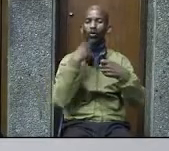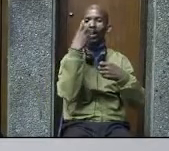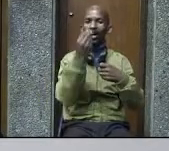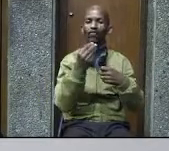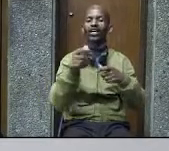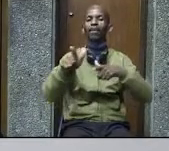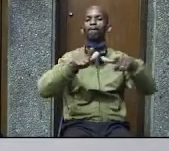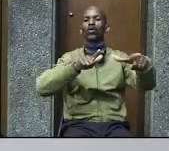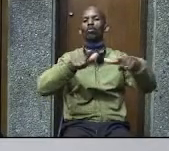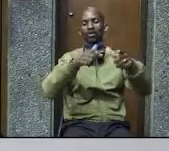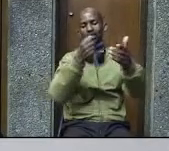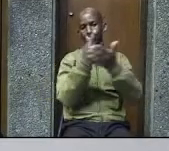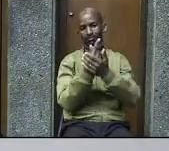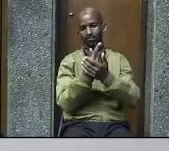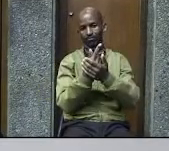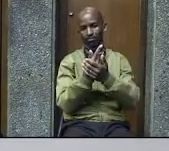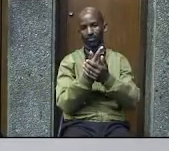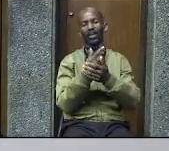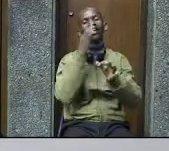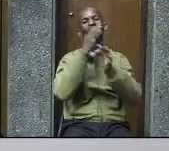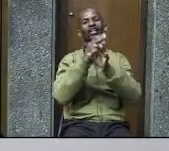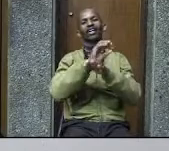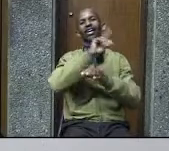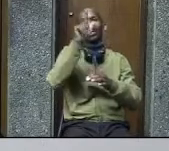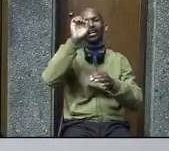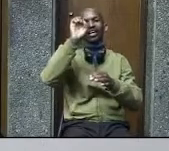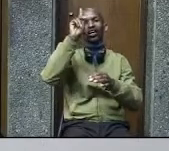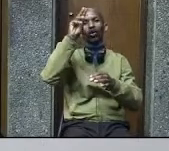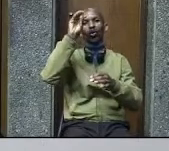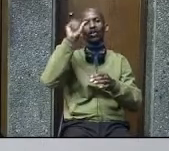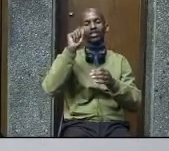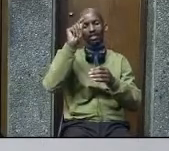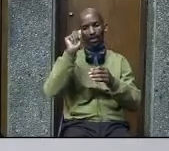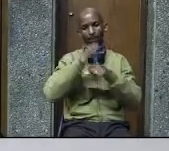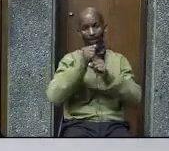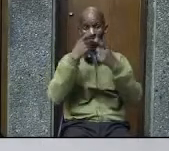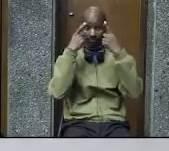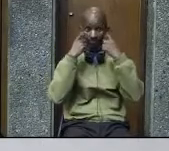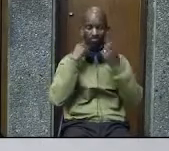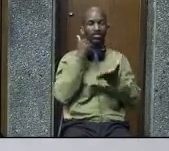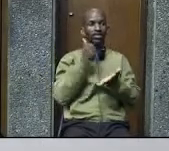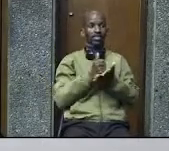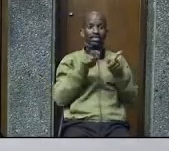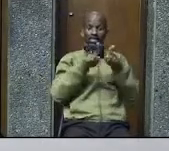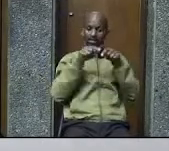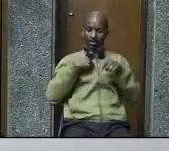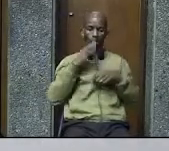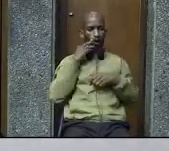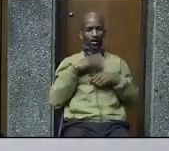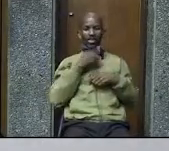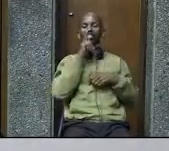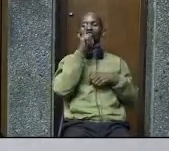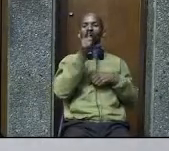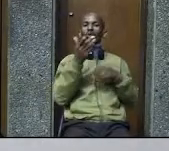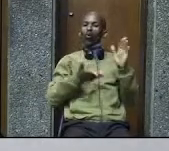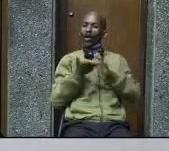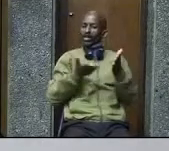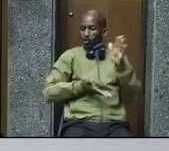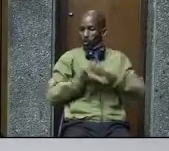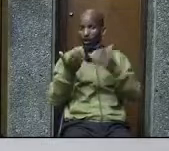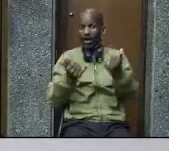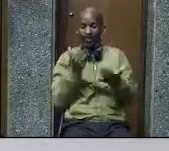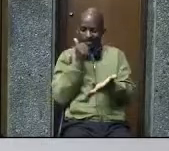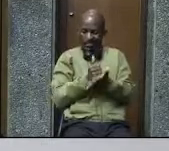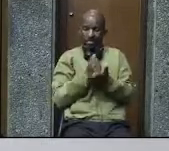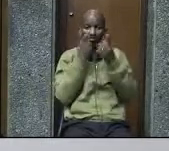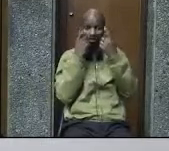in Limpopo. And that Tera Lokota was famously captured crying, seated like this, when he was told where to get off. He was